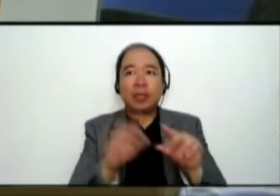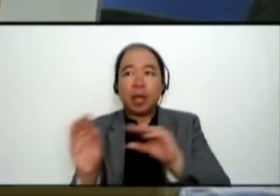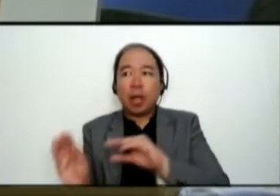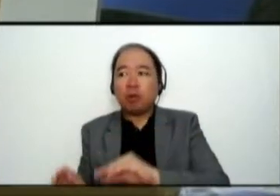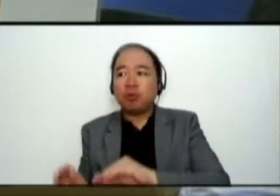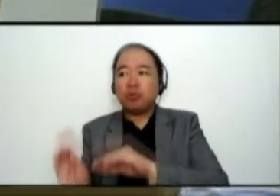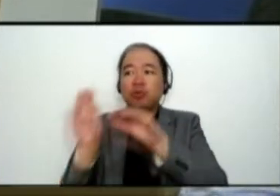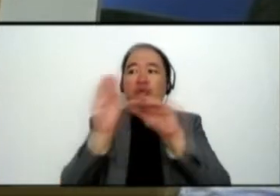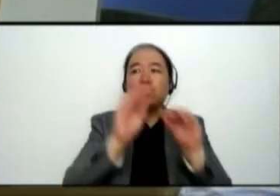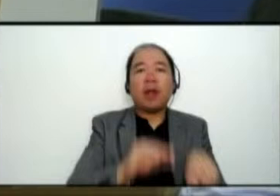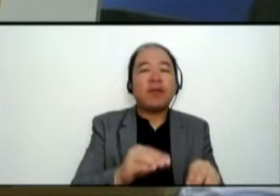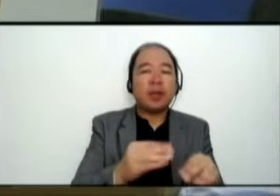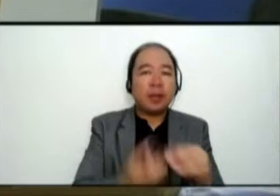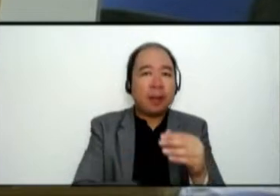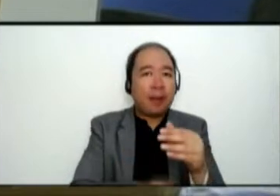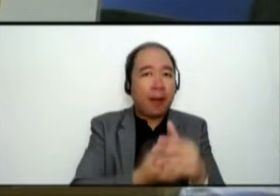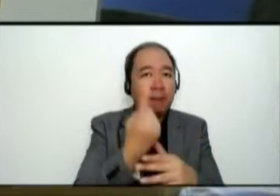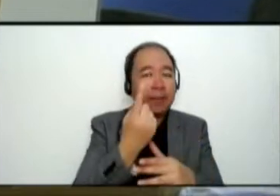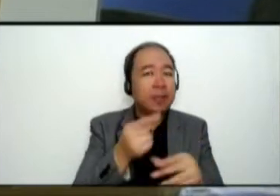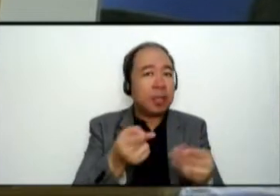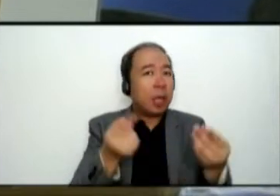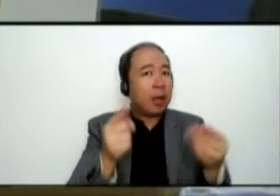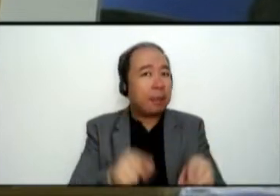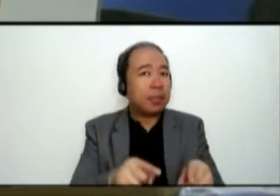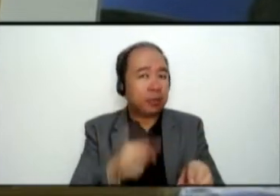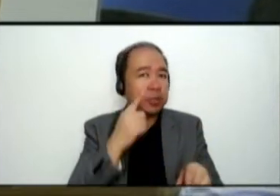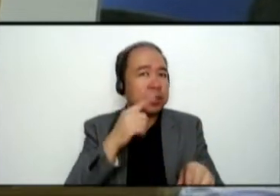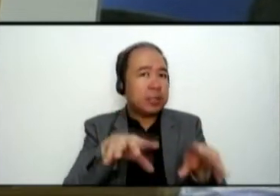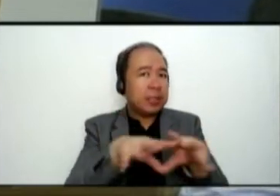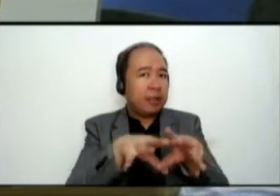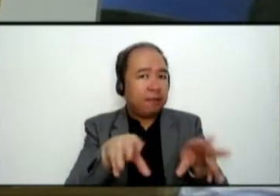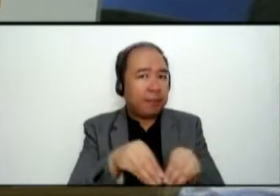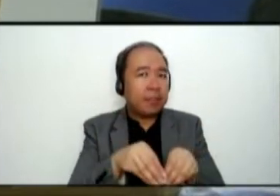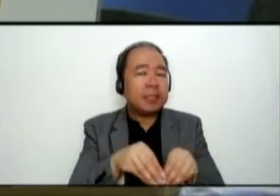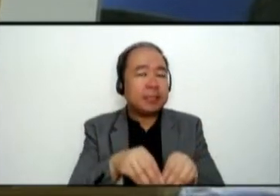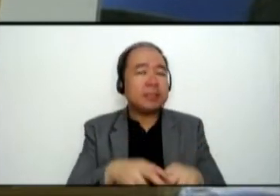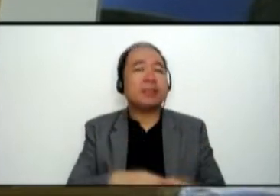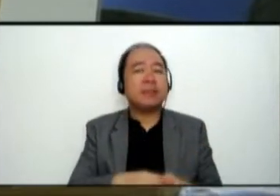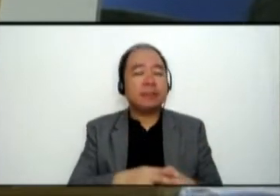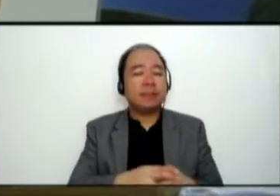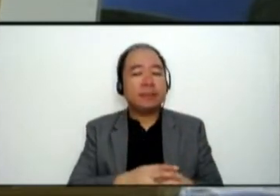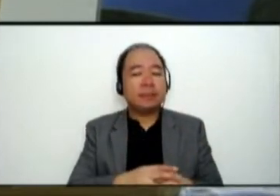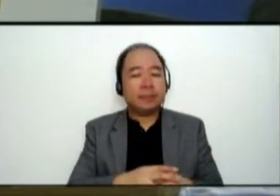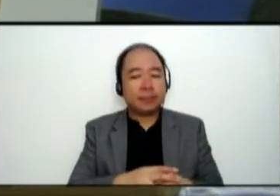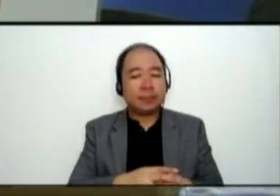place in different and varied families and households.